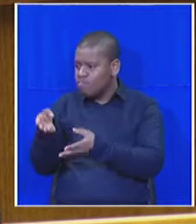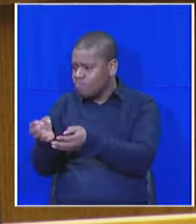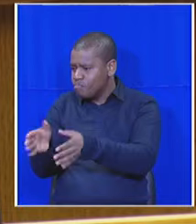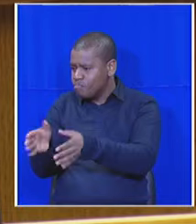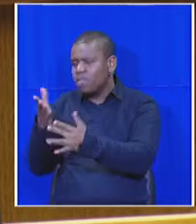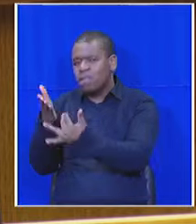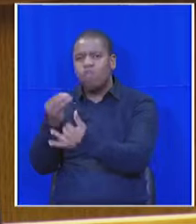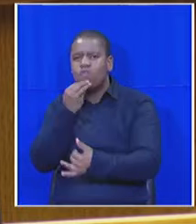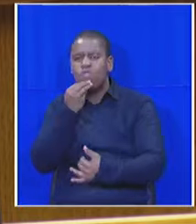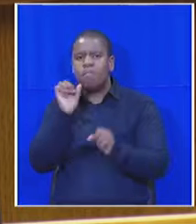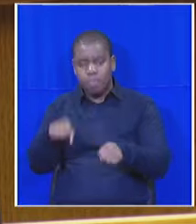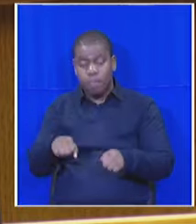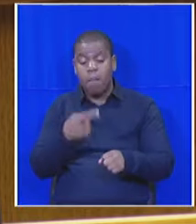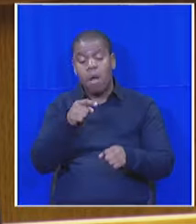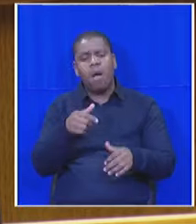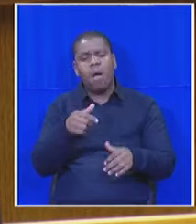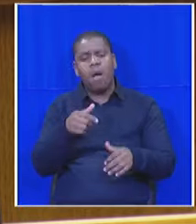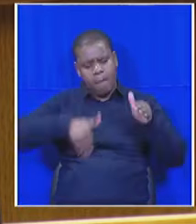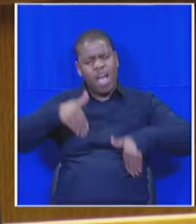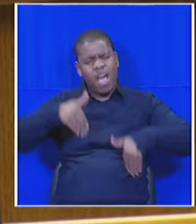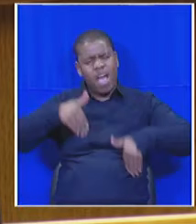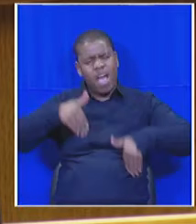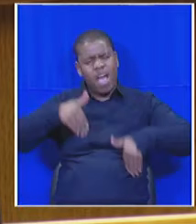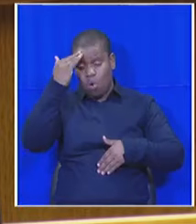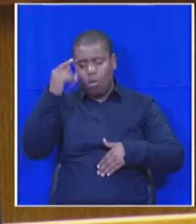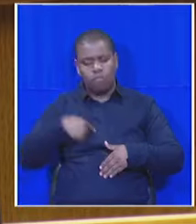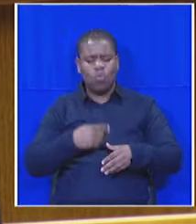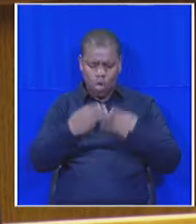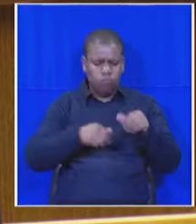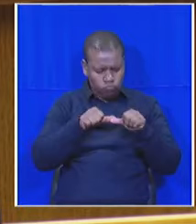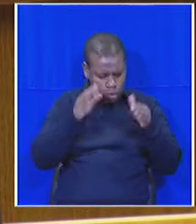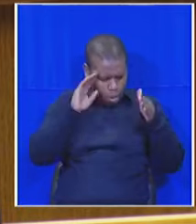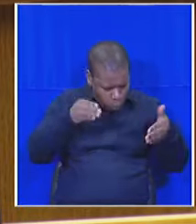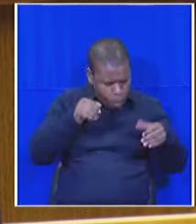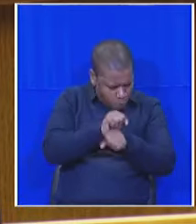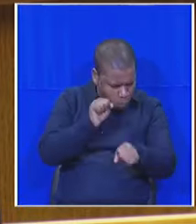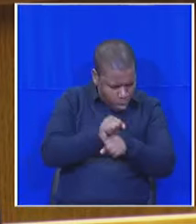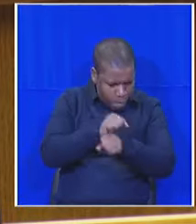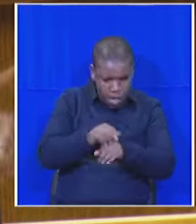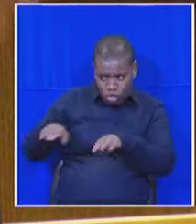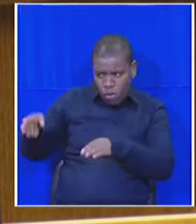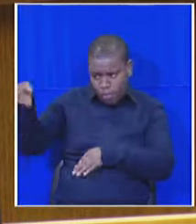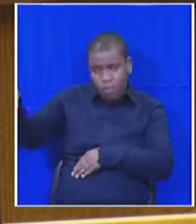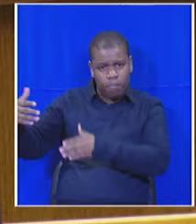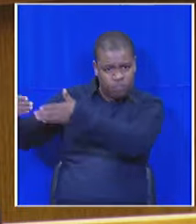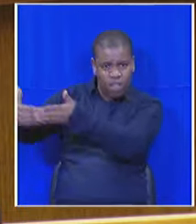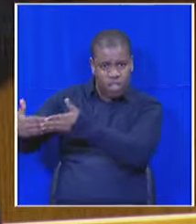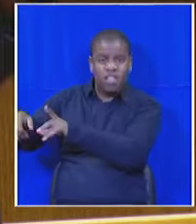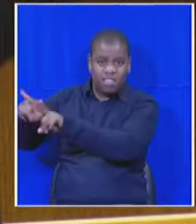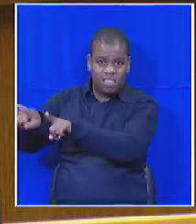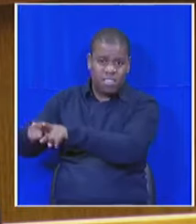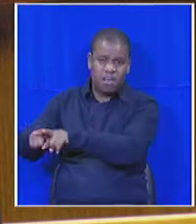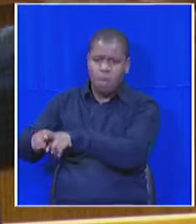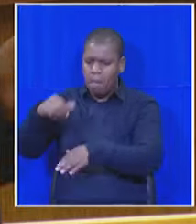ile mali banikwa bayamkela inyanga nenyanga ngaphezu kwale kota eyayifunyanwa kade